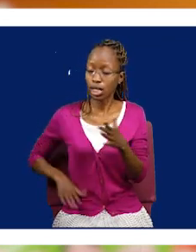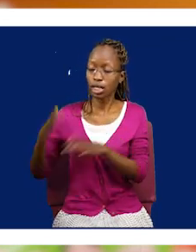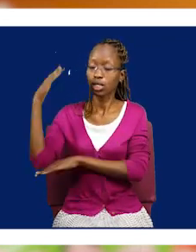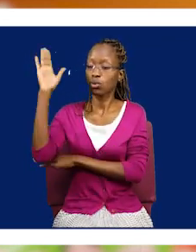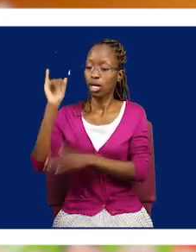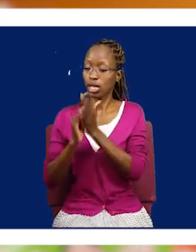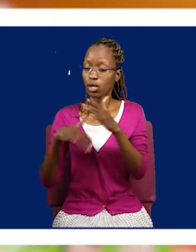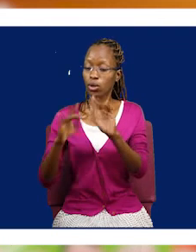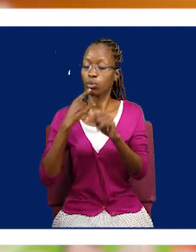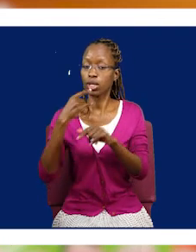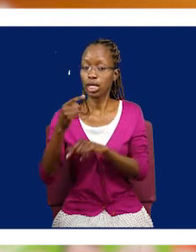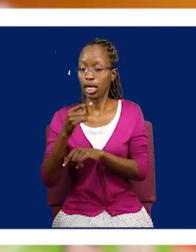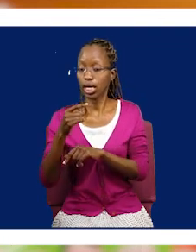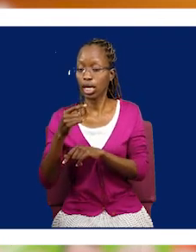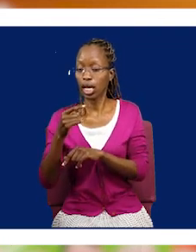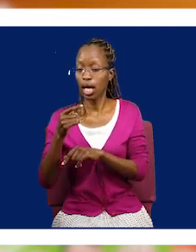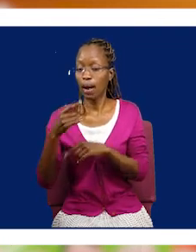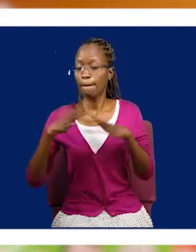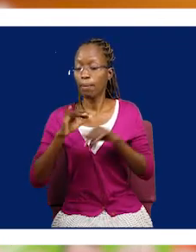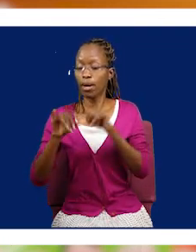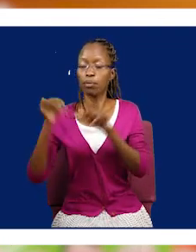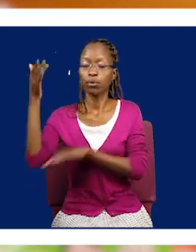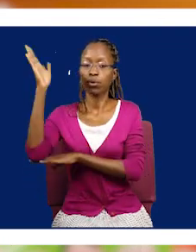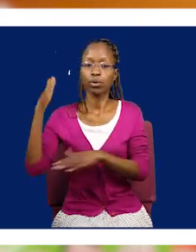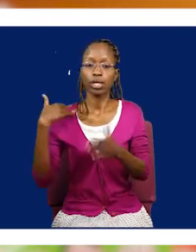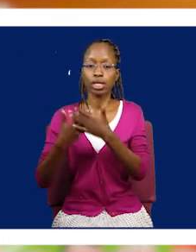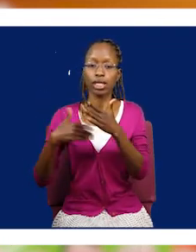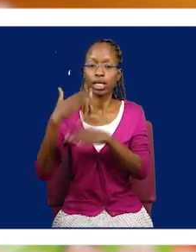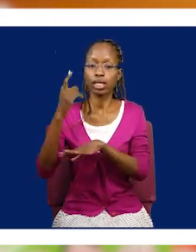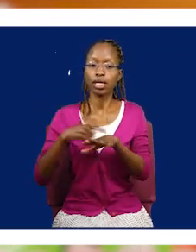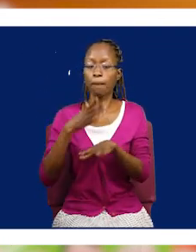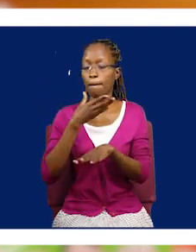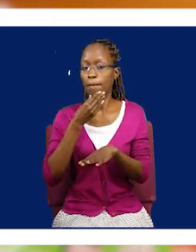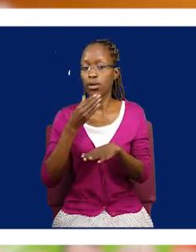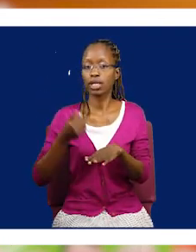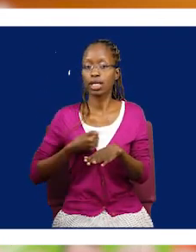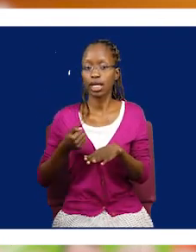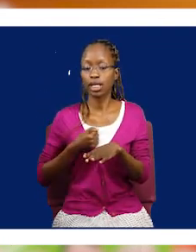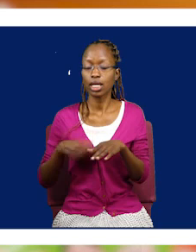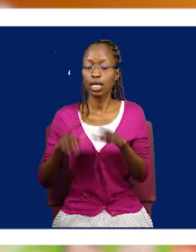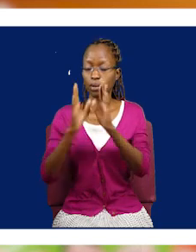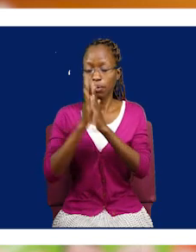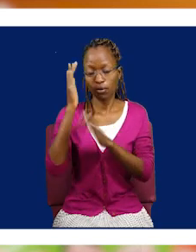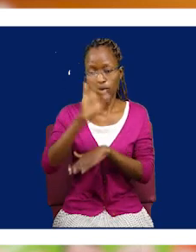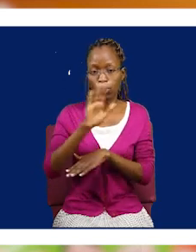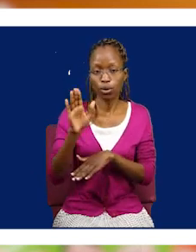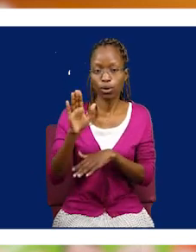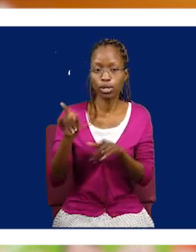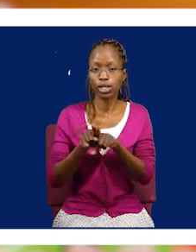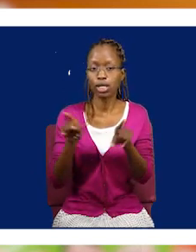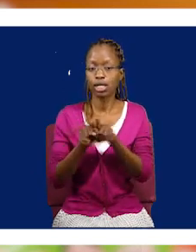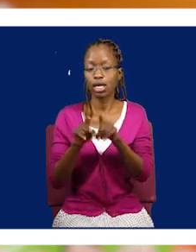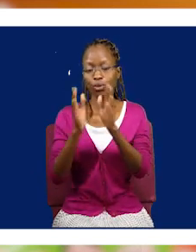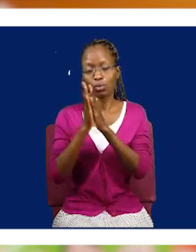in that way, you'll be telling them about God. So until next time, boys and girls, I will be praying for you as